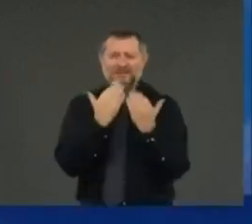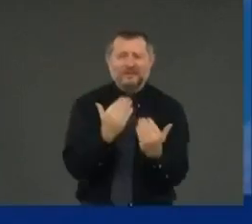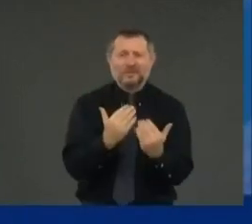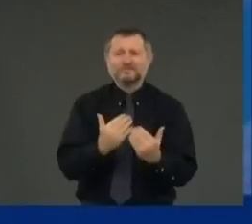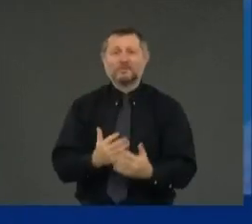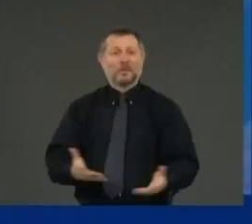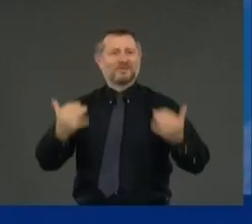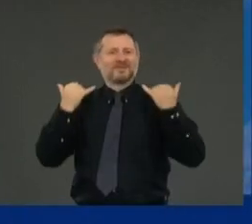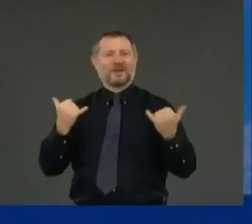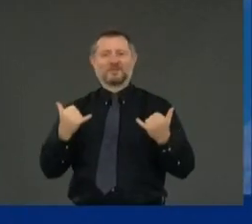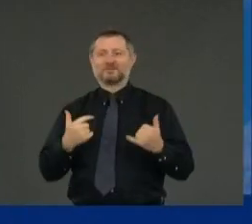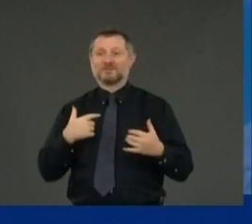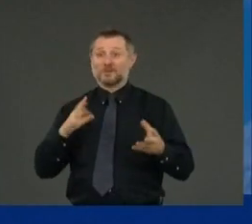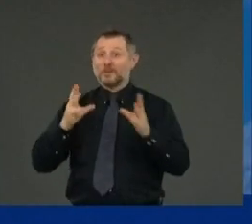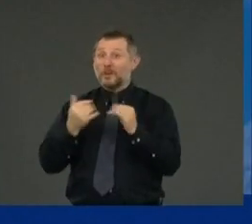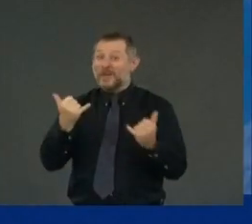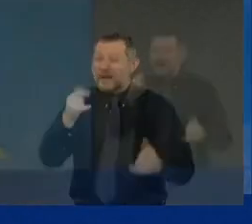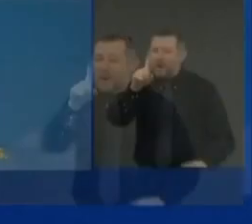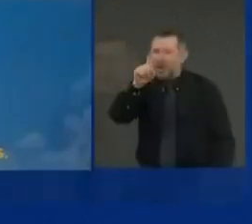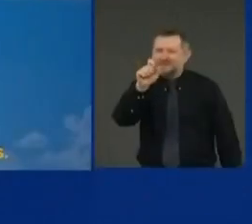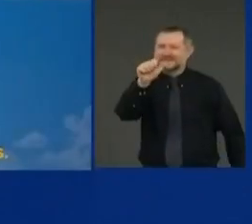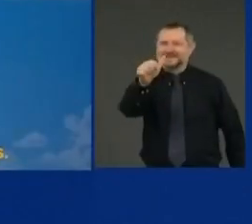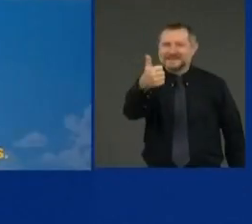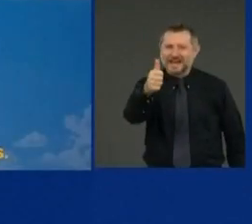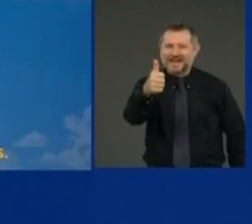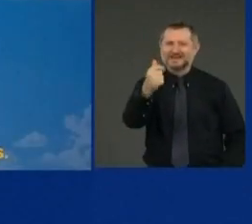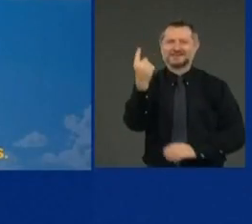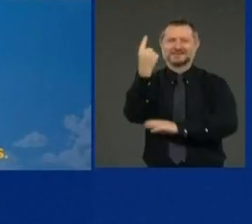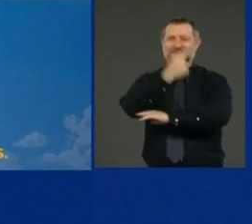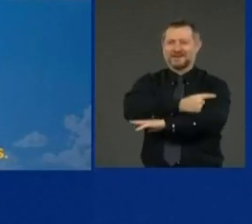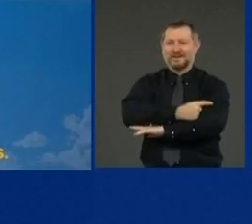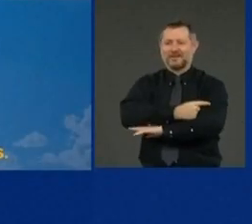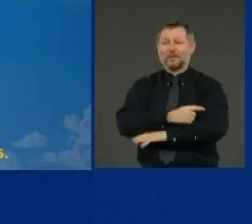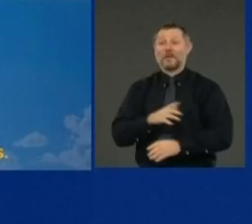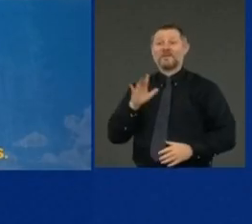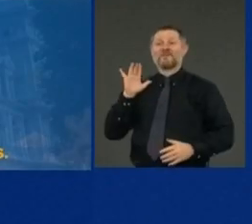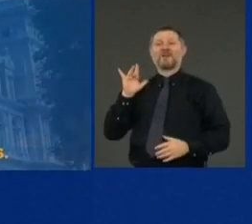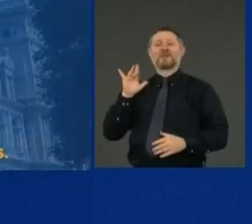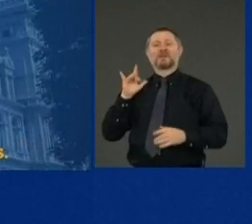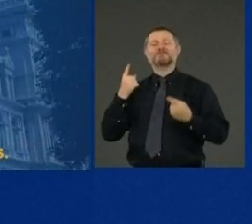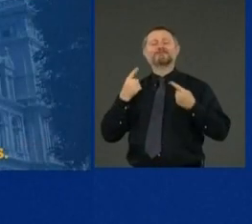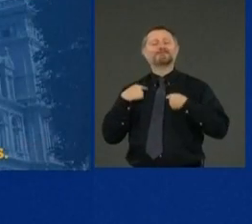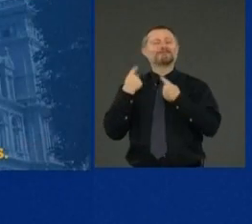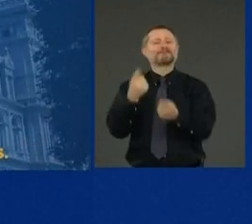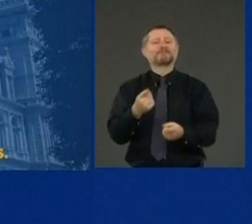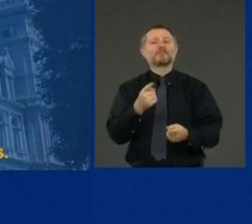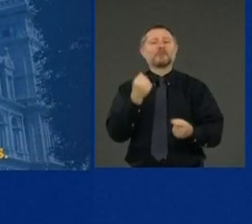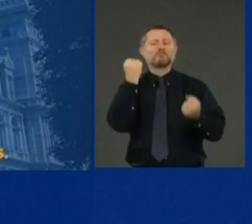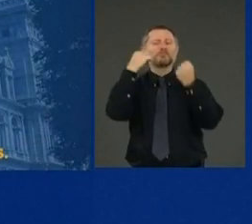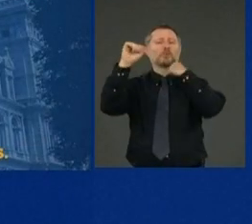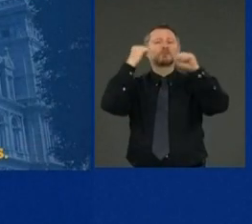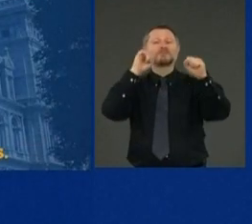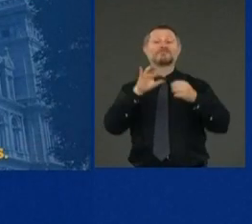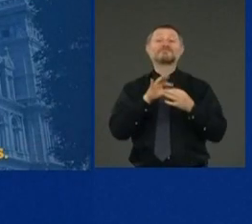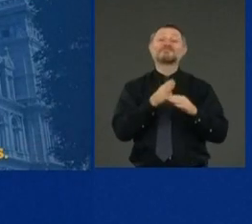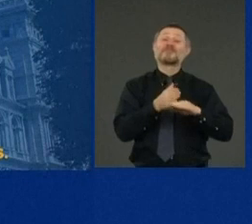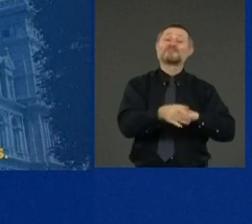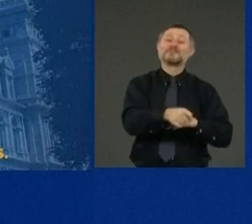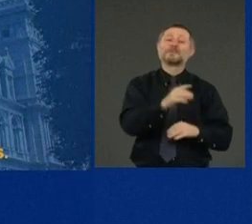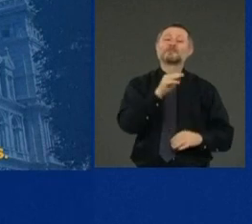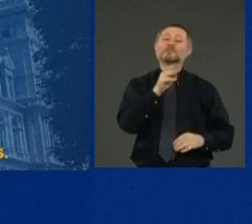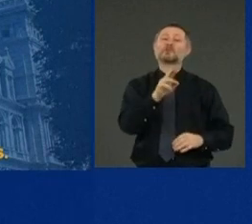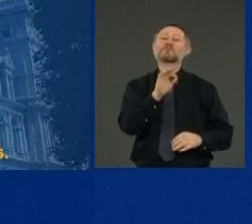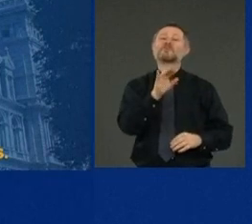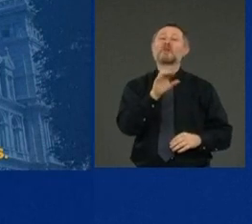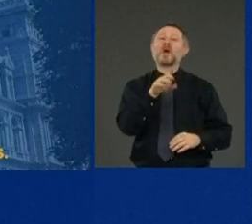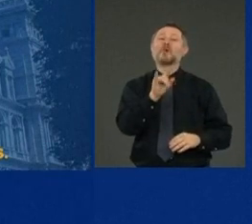day 110, 25 days since the civil unrest from Mr. Floyd's murder.